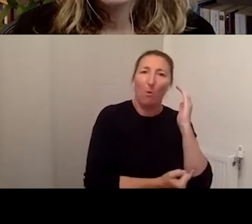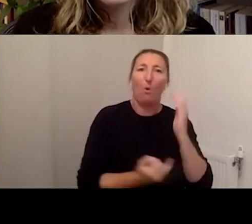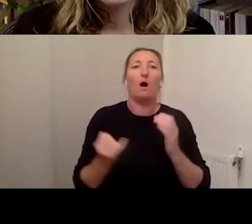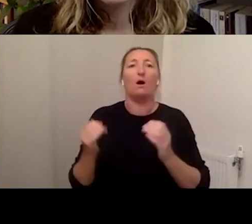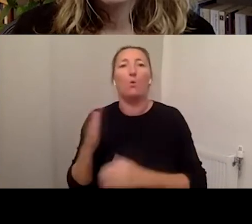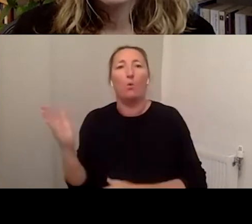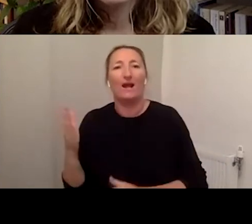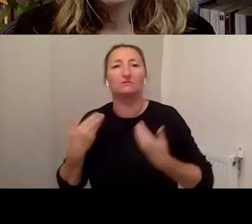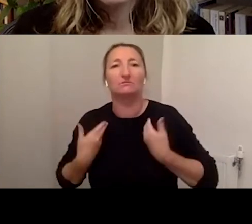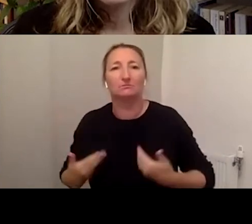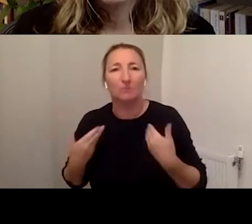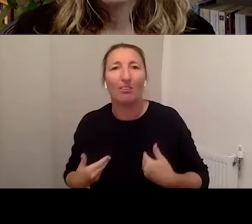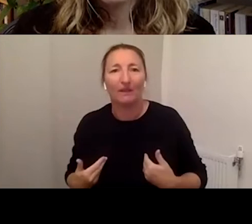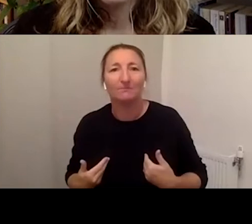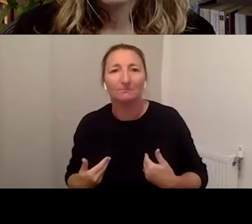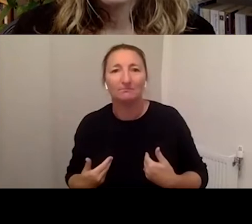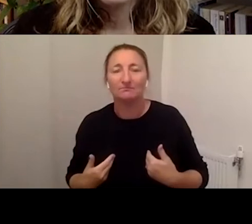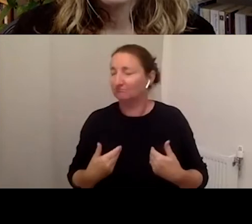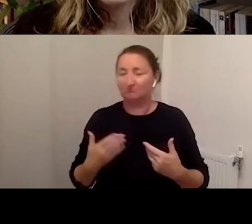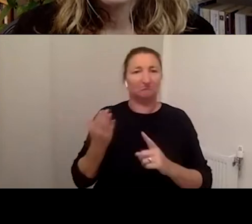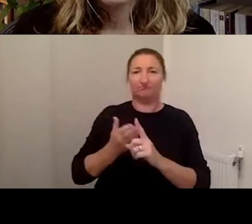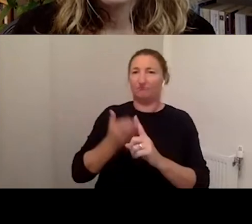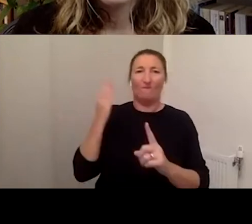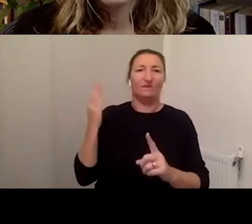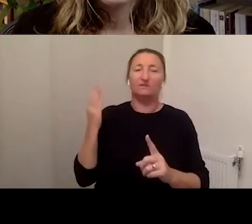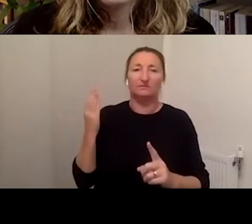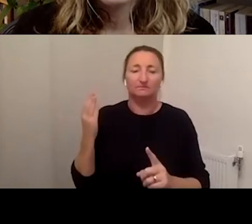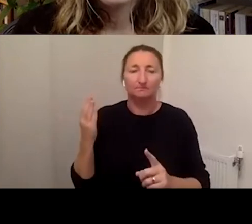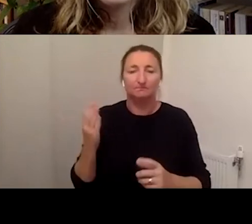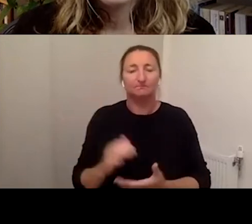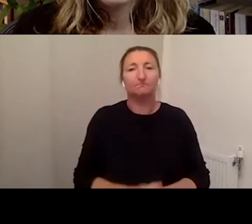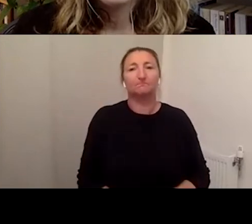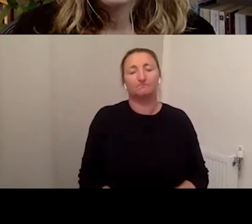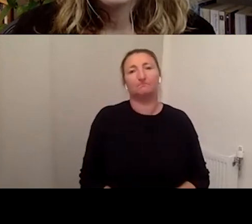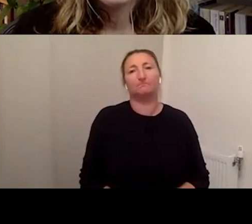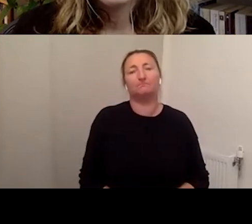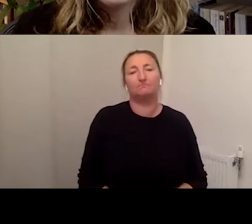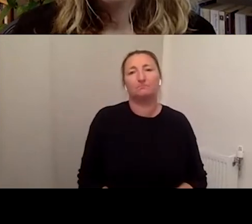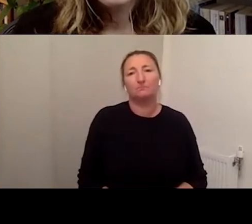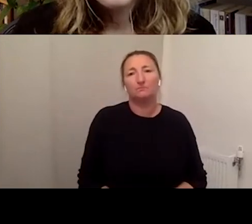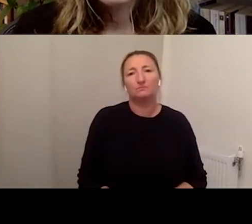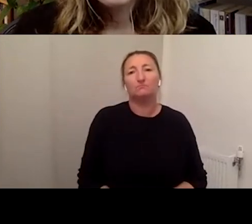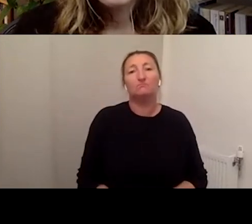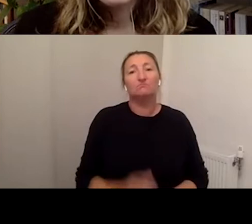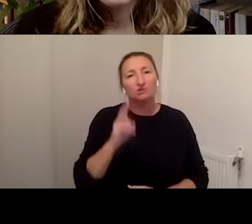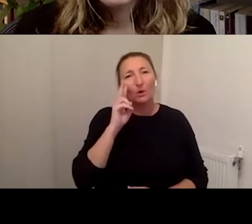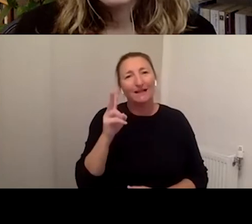unemployment than West Germany, and therefore, since 2 of the big coal mining regions are in